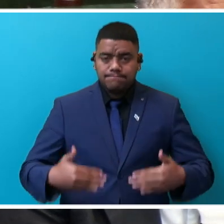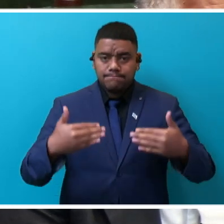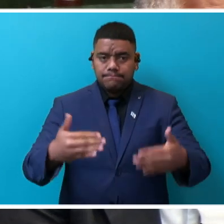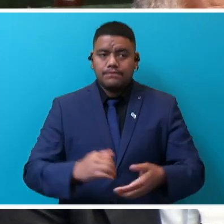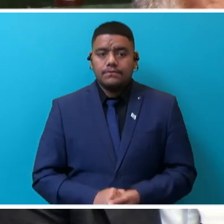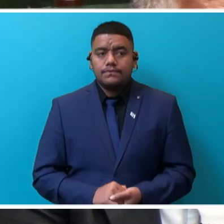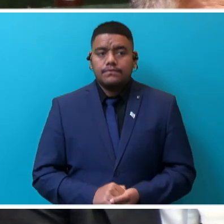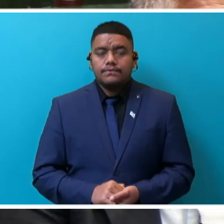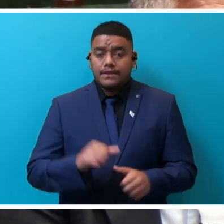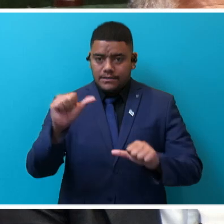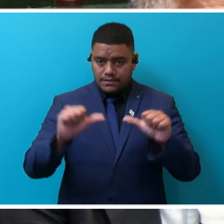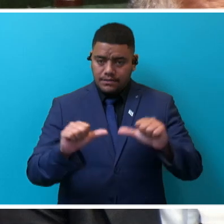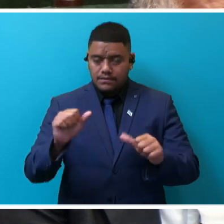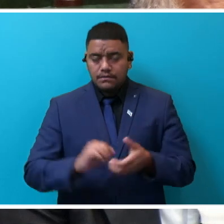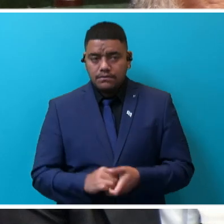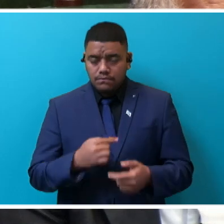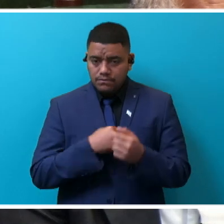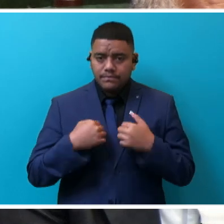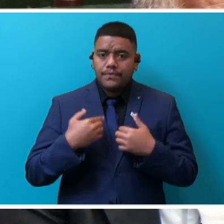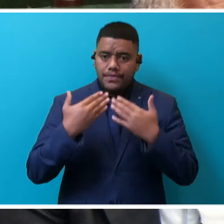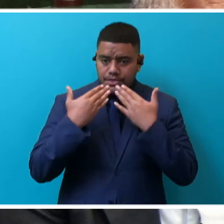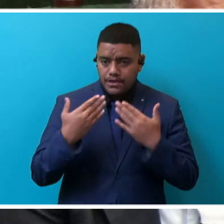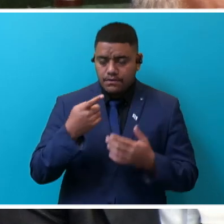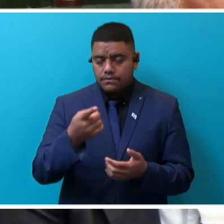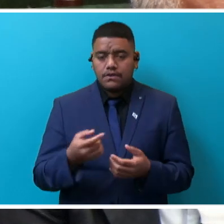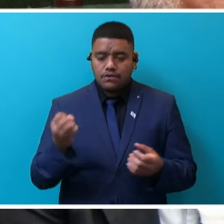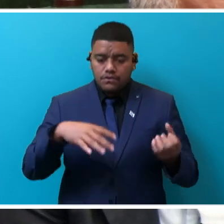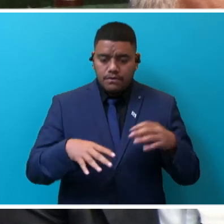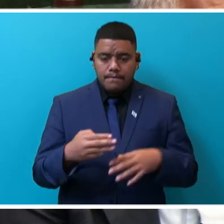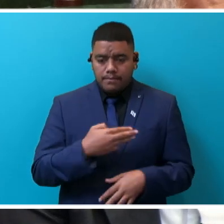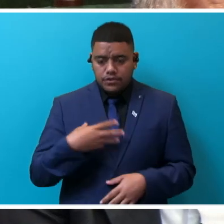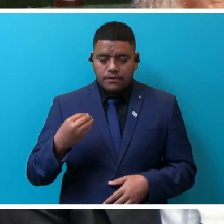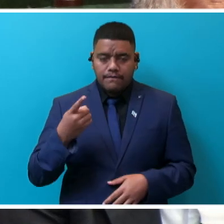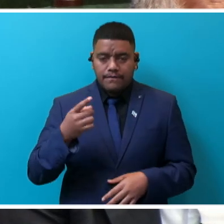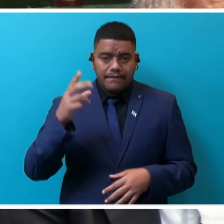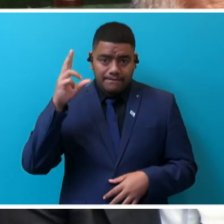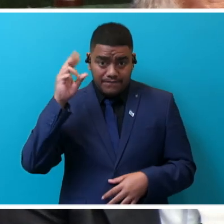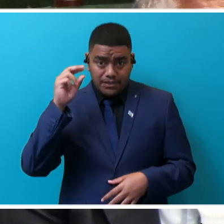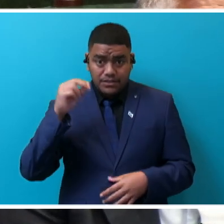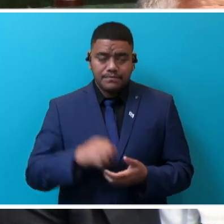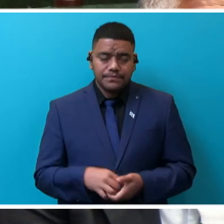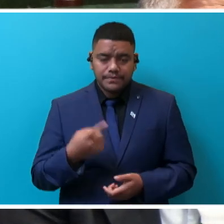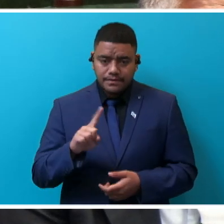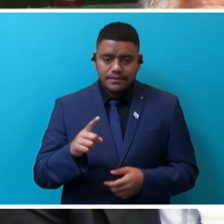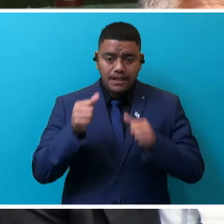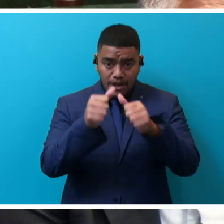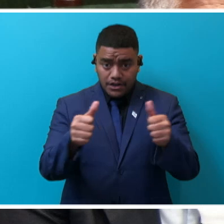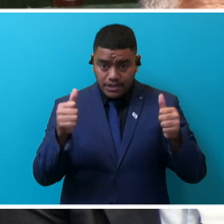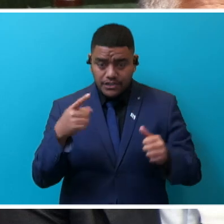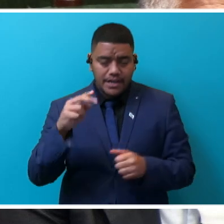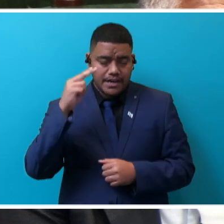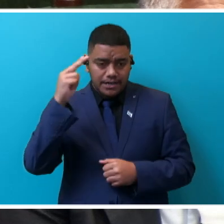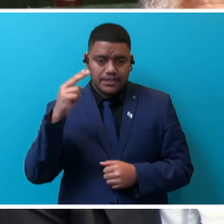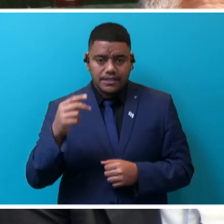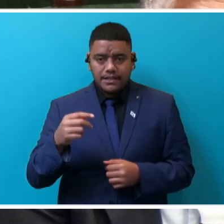and assessed. We acknowledge the valuable contributions of the Ministry of Ethiopia Affairs, the Ministry of Agriculture, and the National Disaster